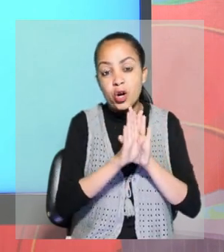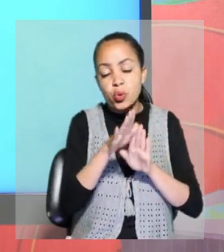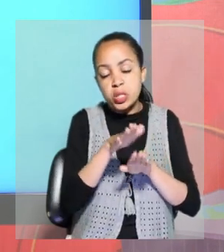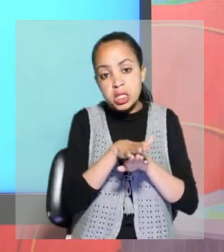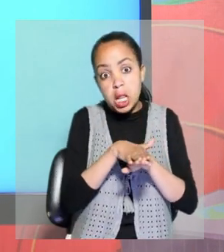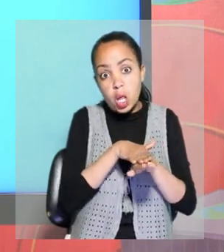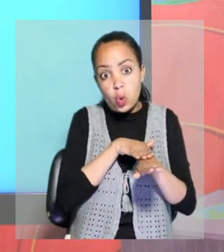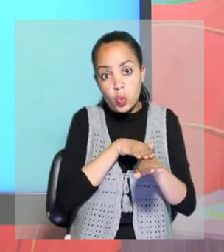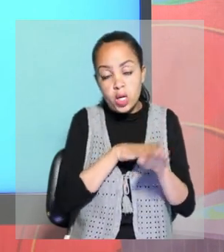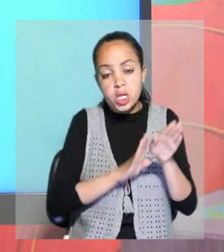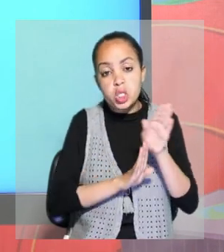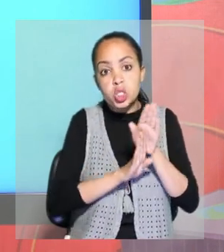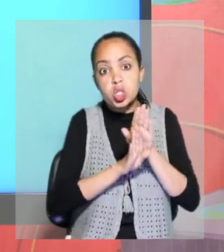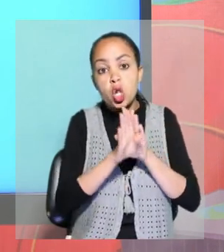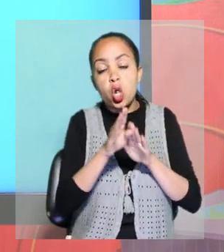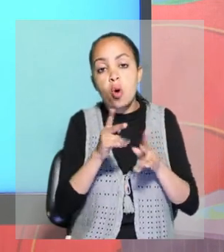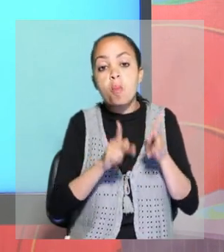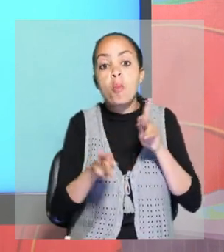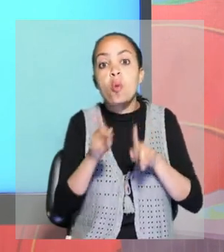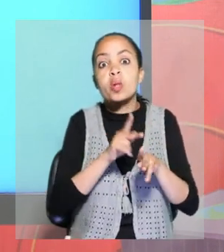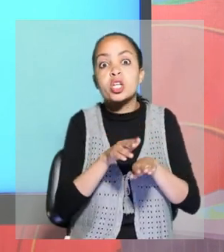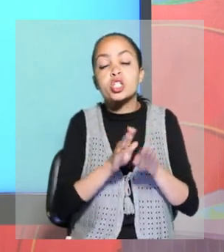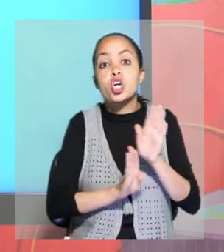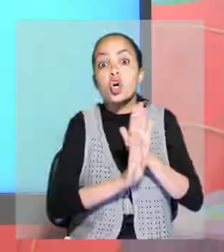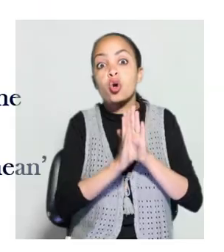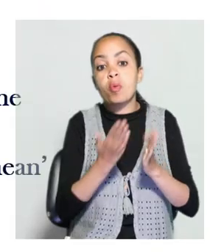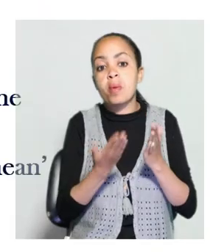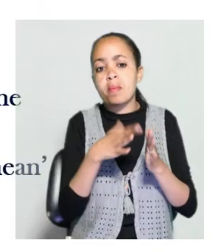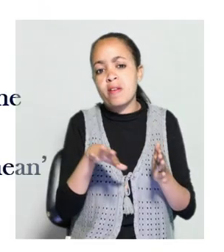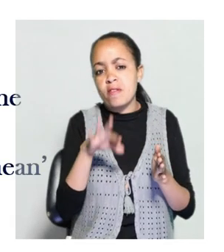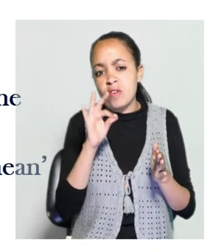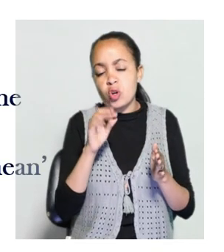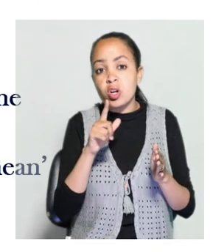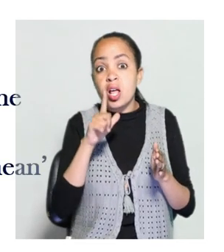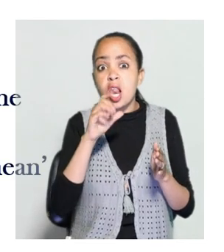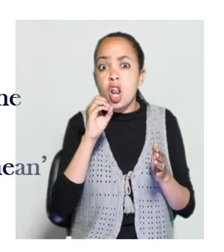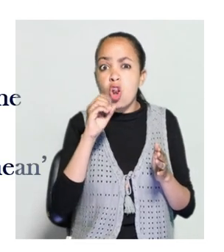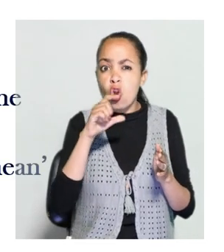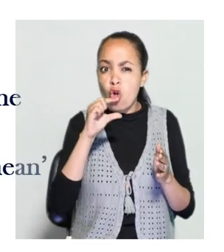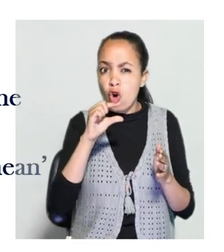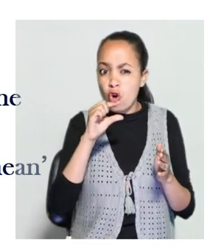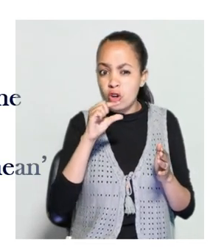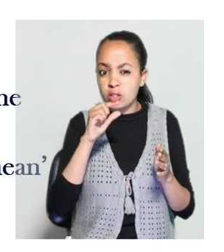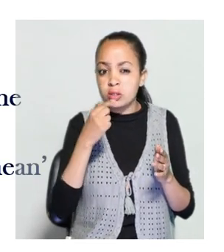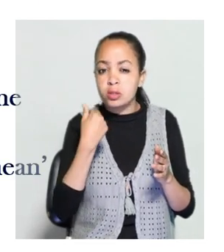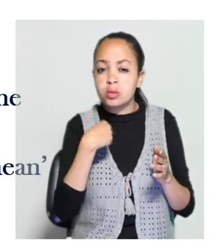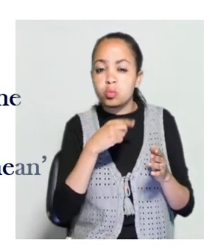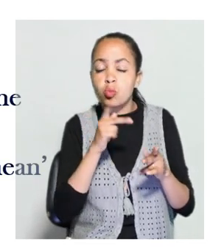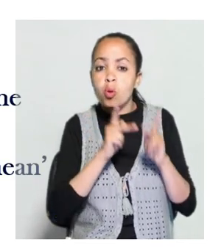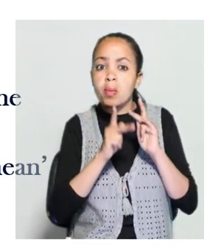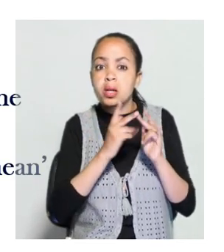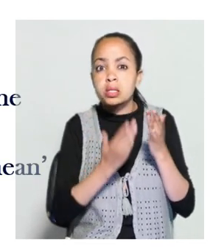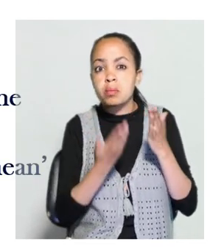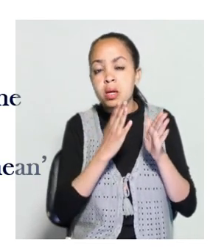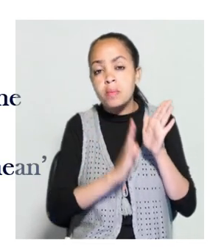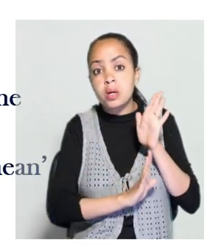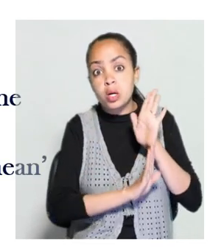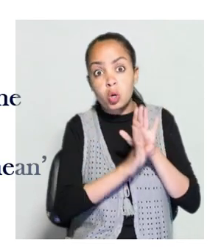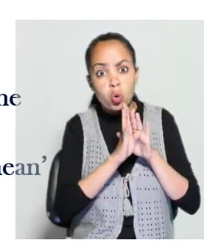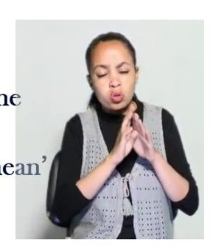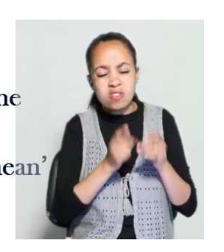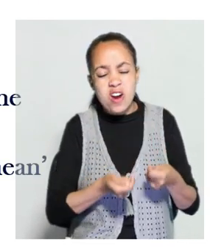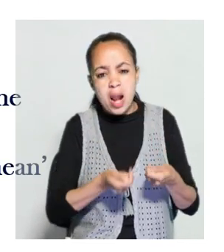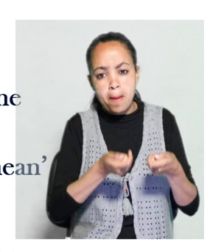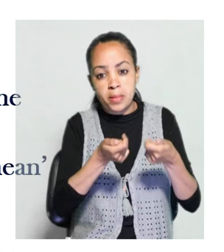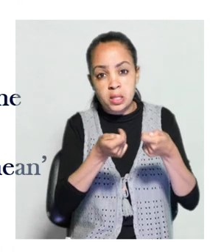slowly grow. Slow population growth may be found here. Under a lag phase, population may be grow very